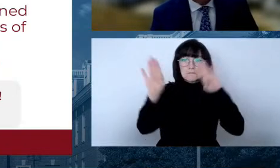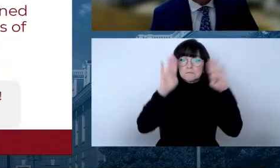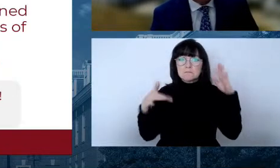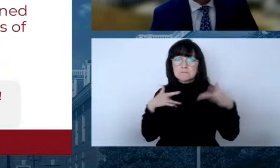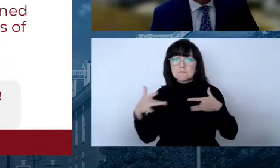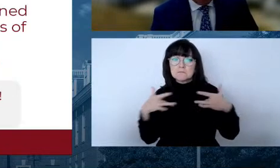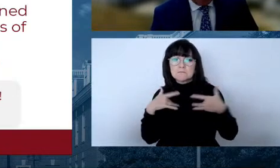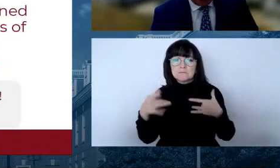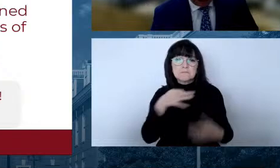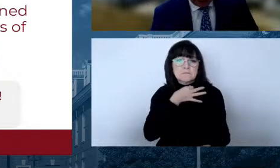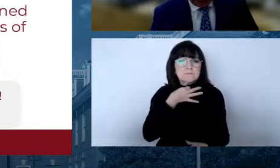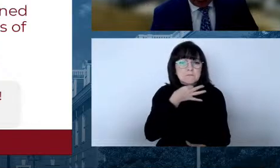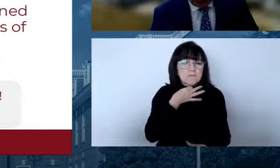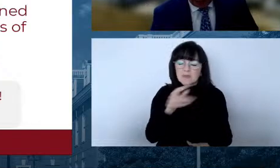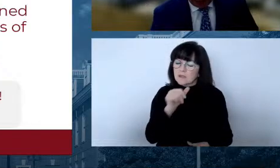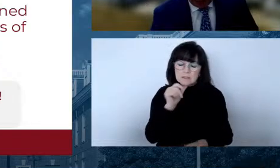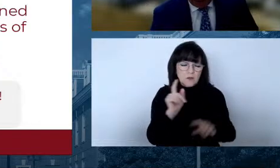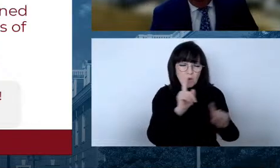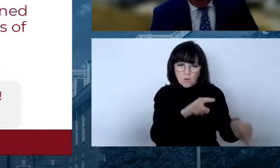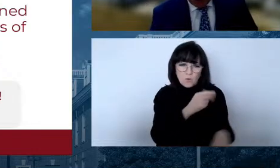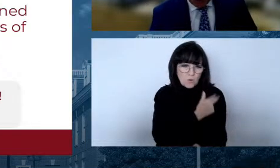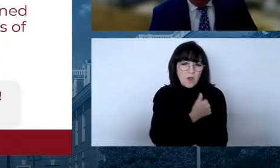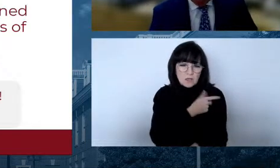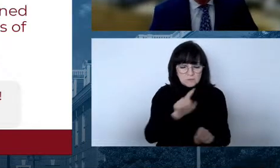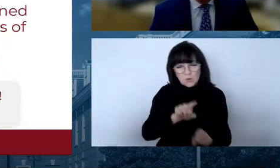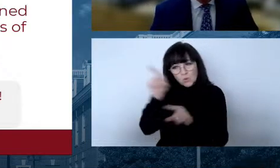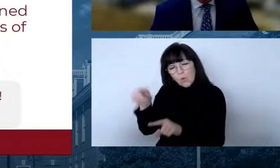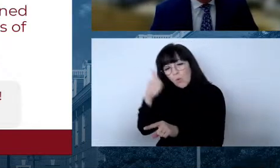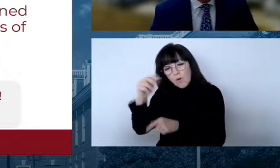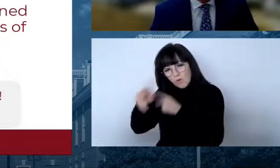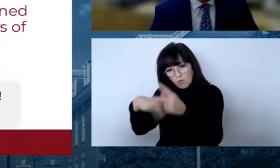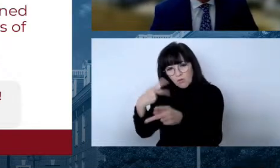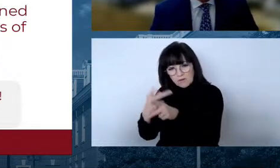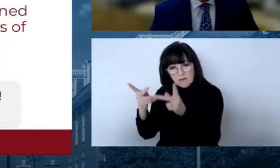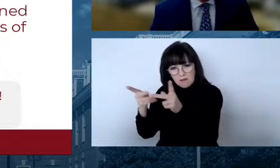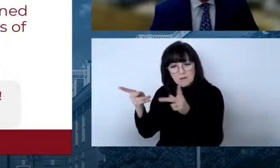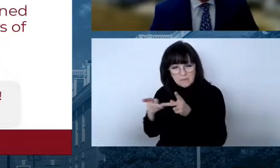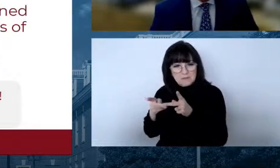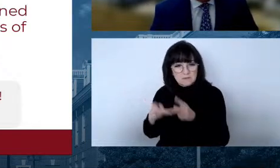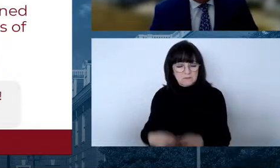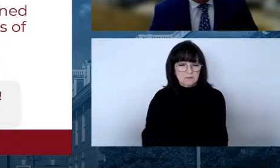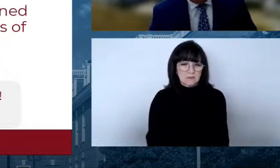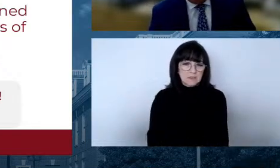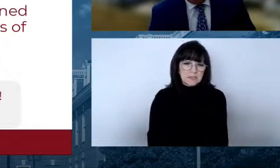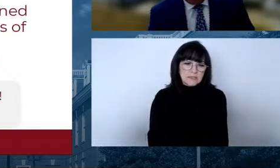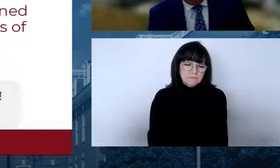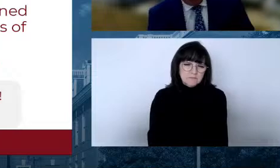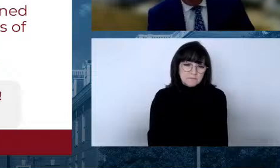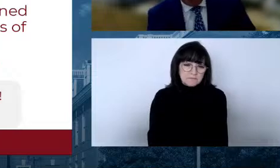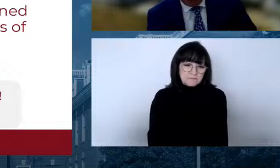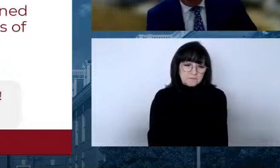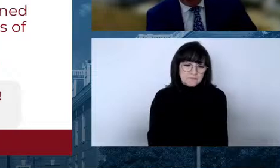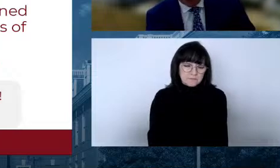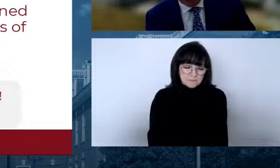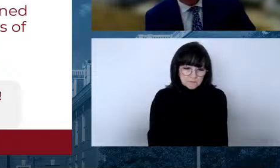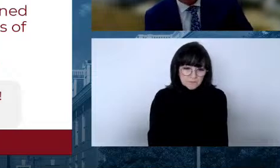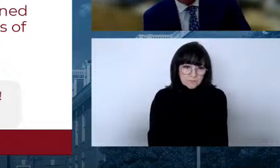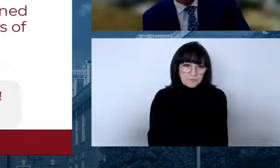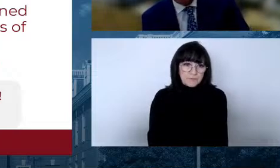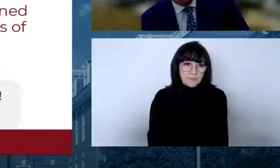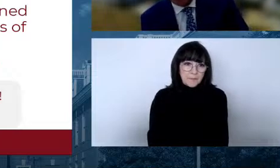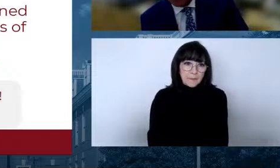tested at an outpatient facility. So the other thing